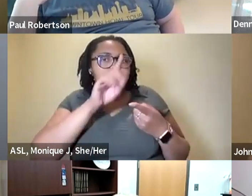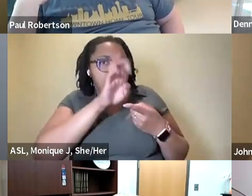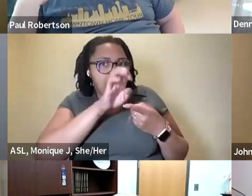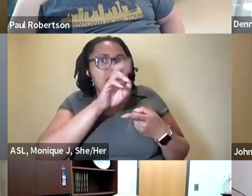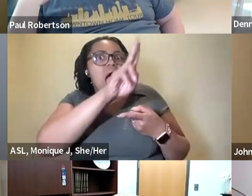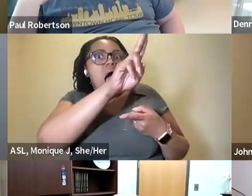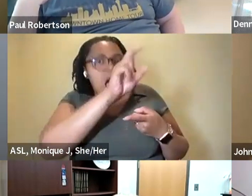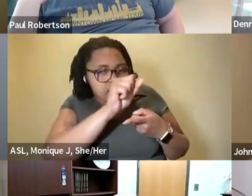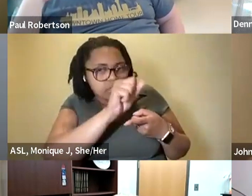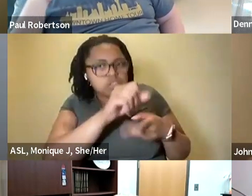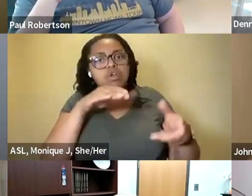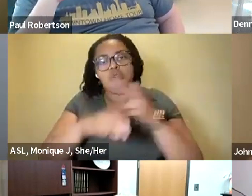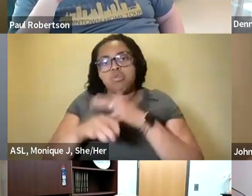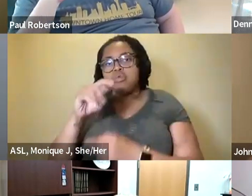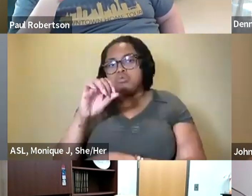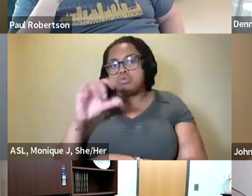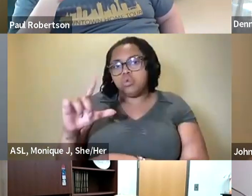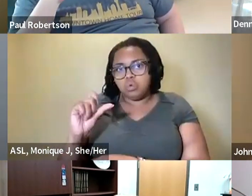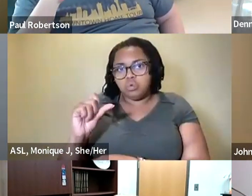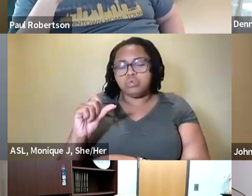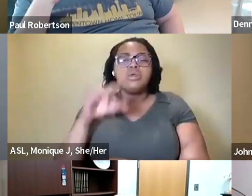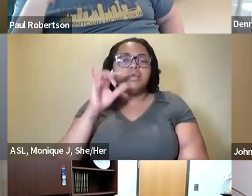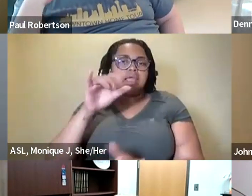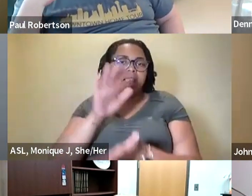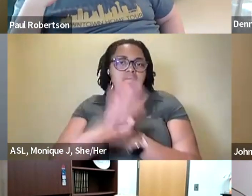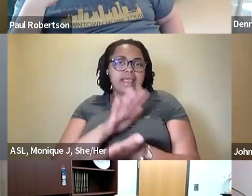that that academic research can give.